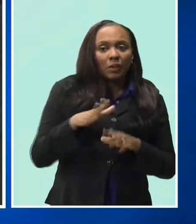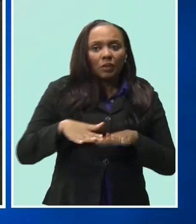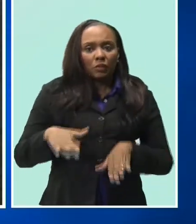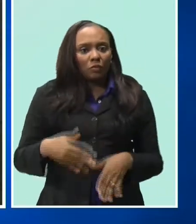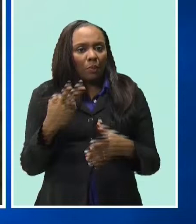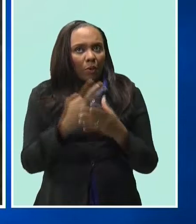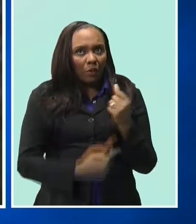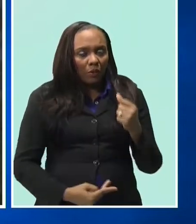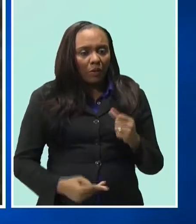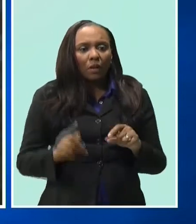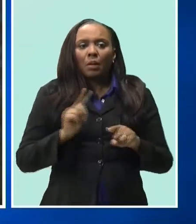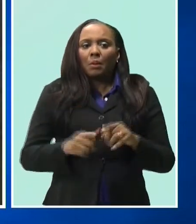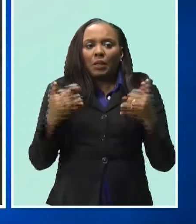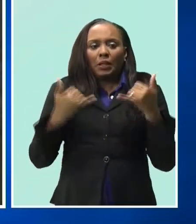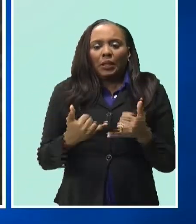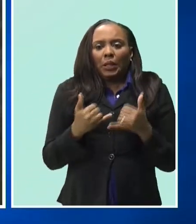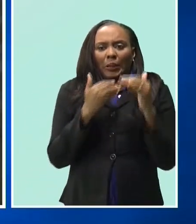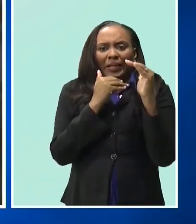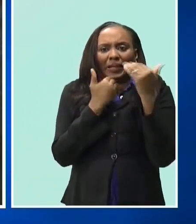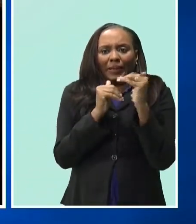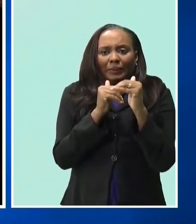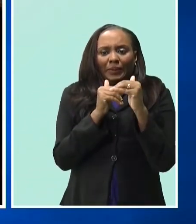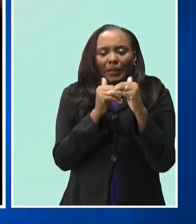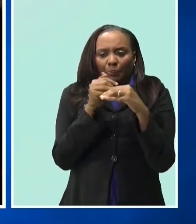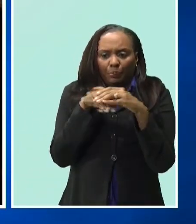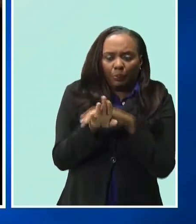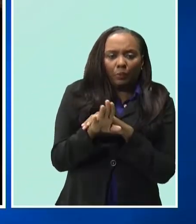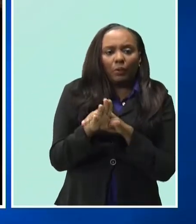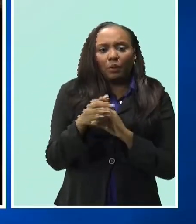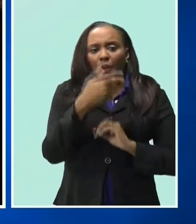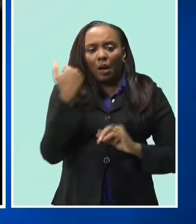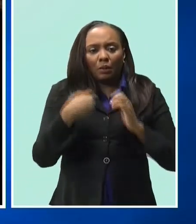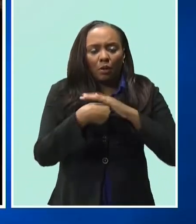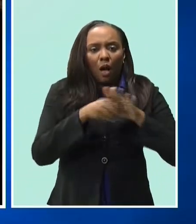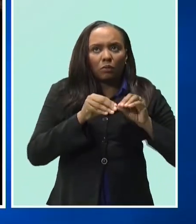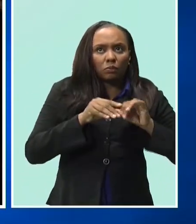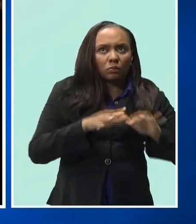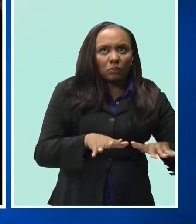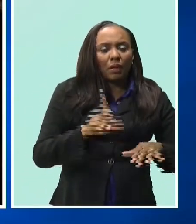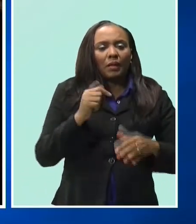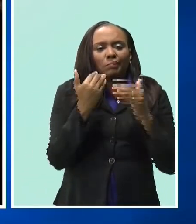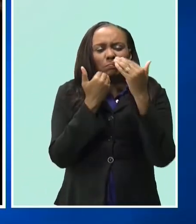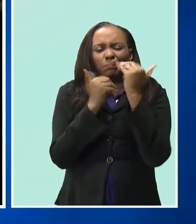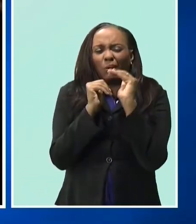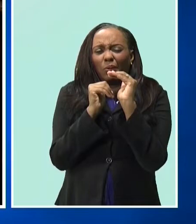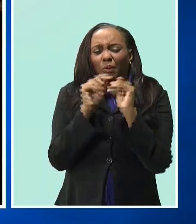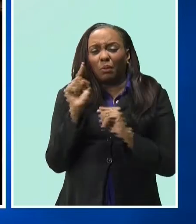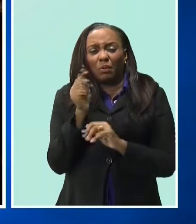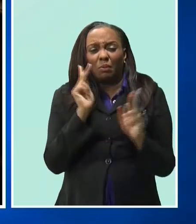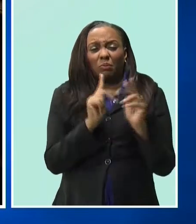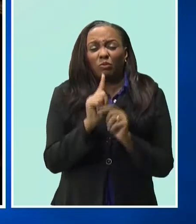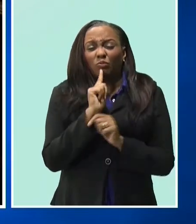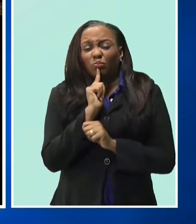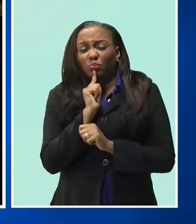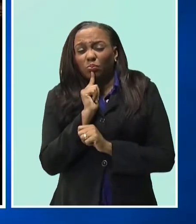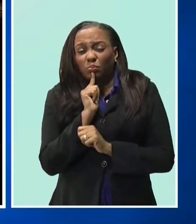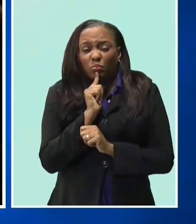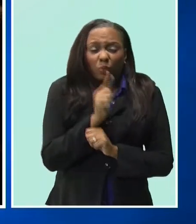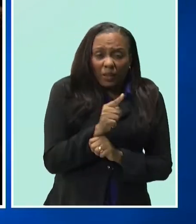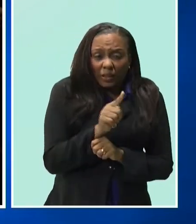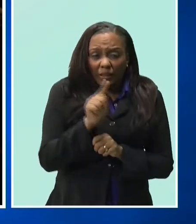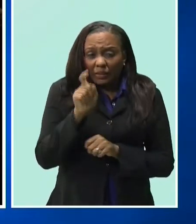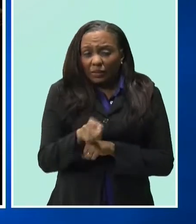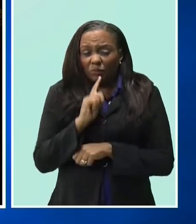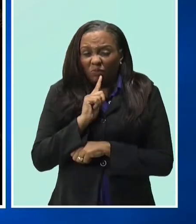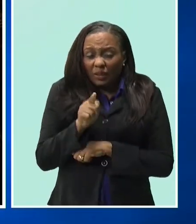COVID-19 and given the shelter's limited capacity, they've been forced to restrict the intake to those most in need, while advising